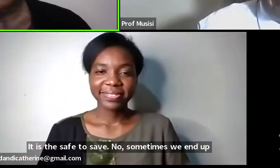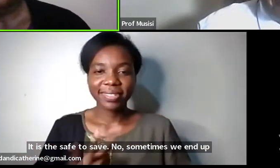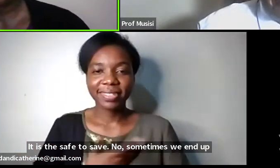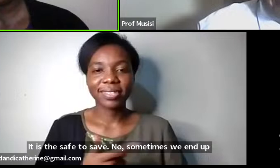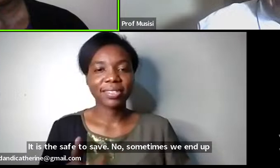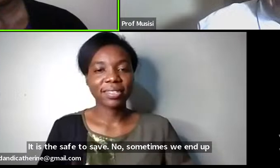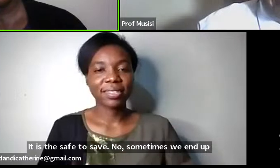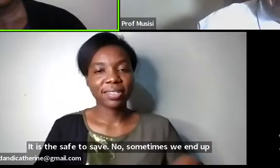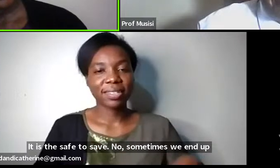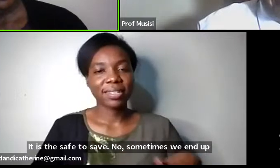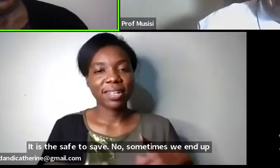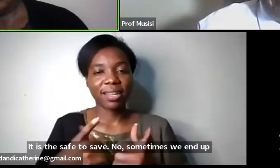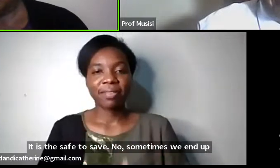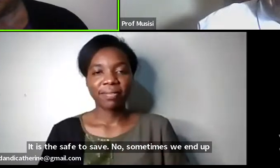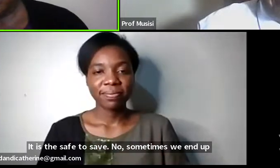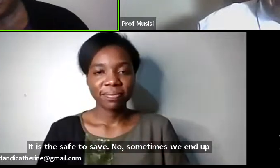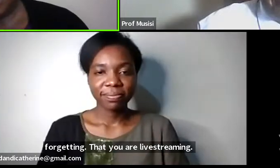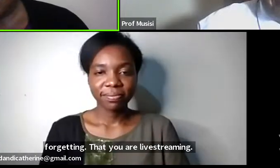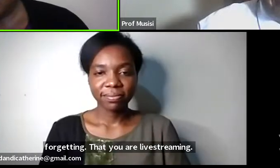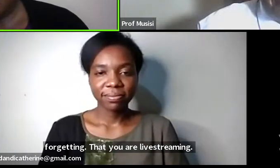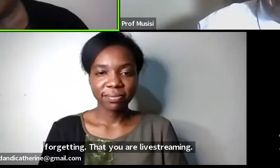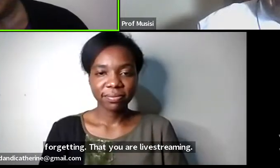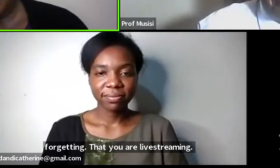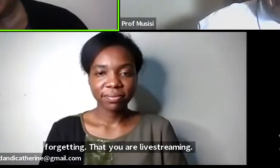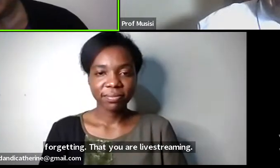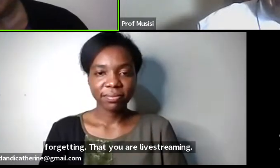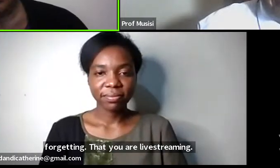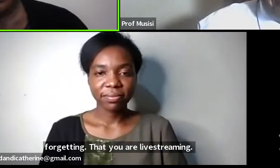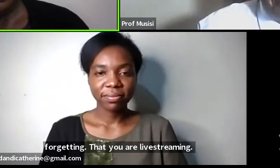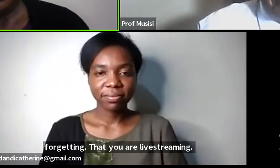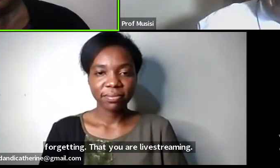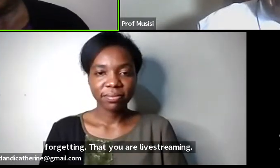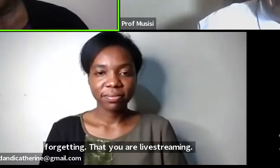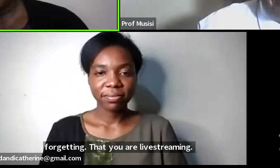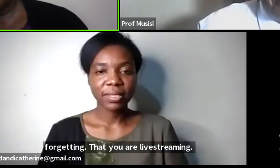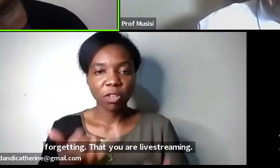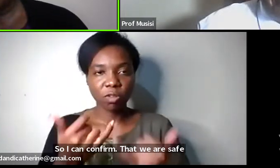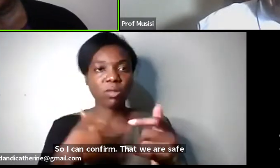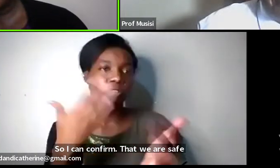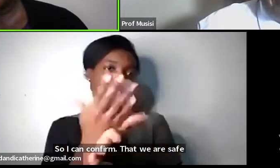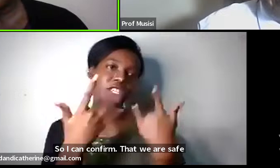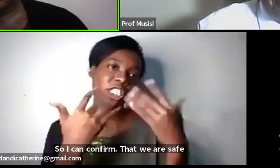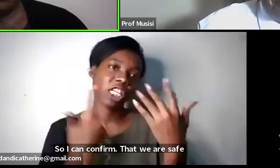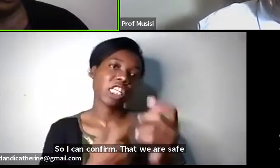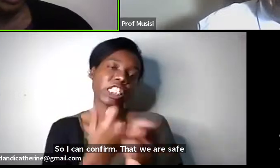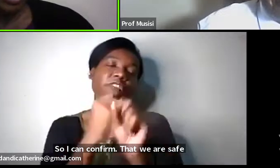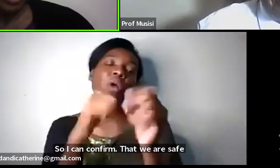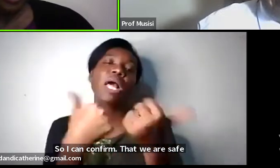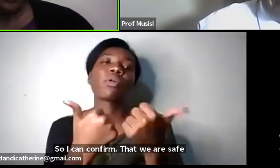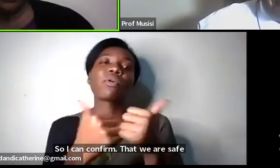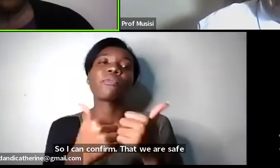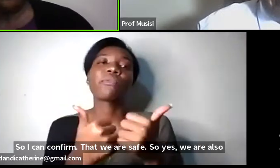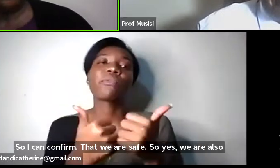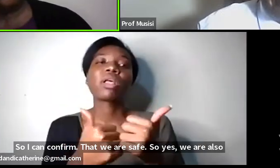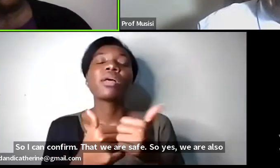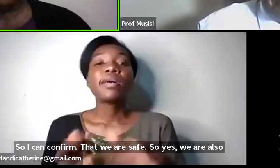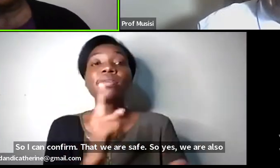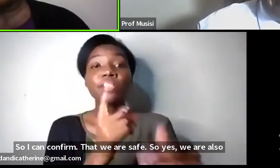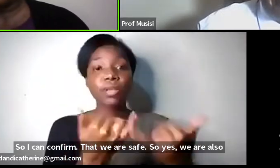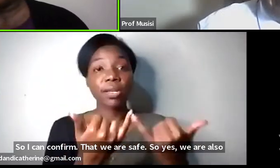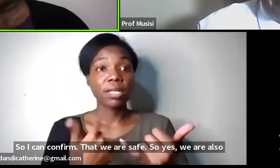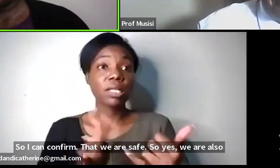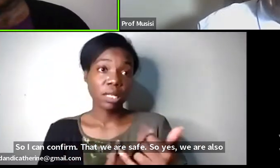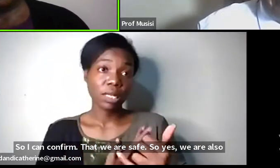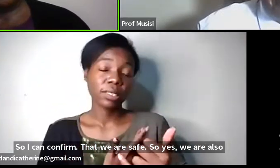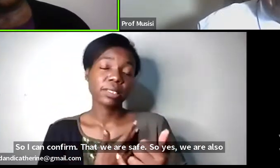streaming. So I can confirm that we are safe. So yes, we are also live on YouTube.